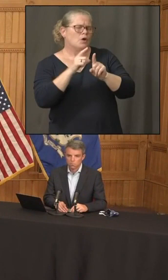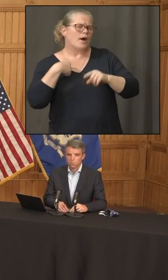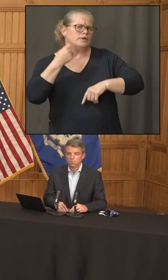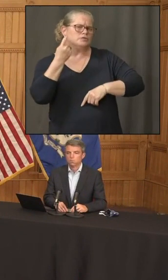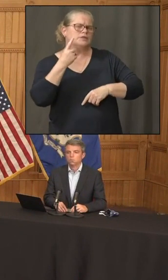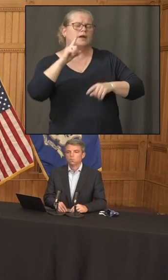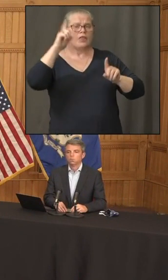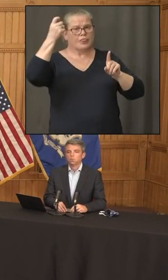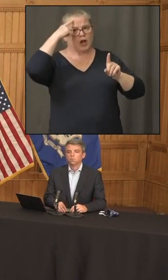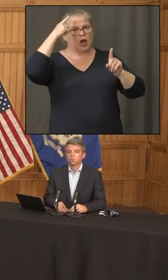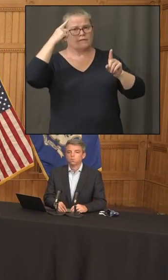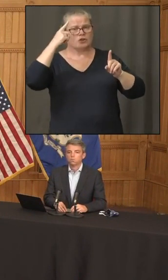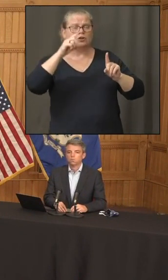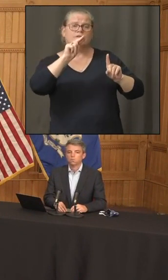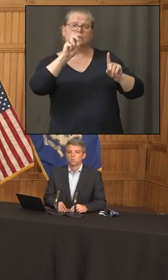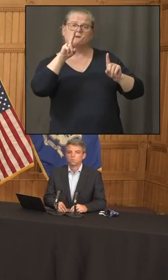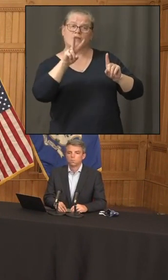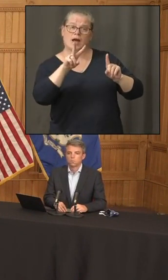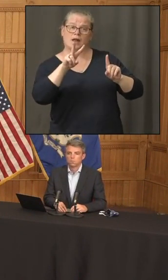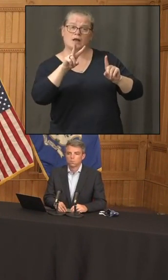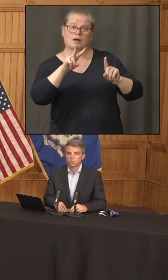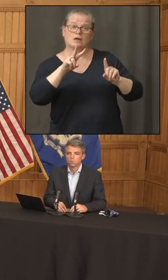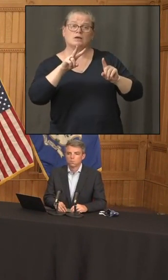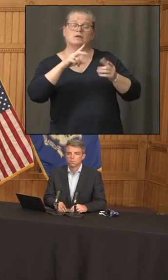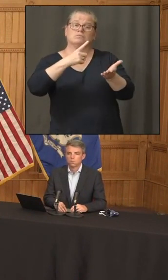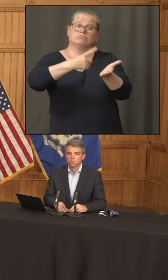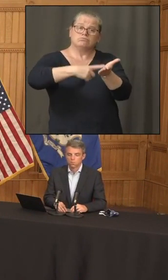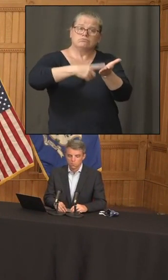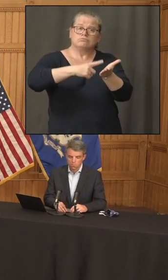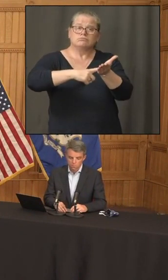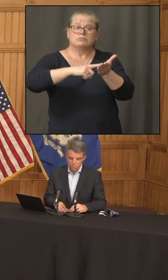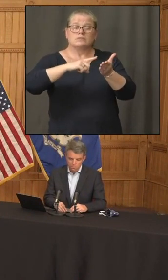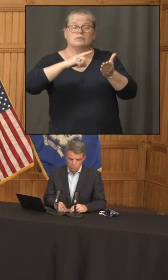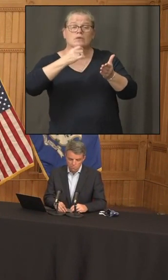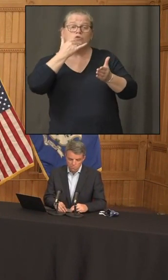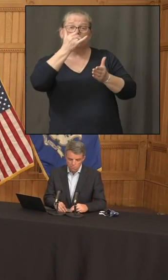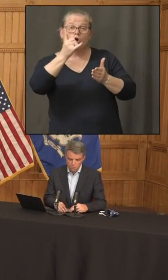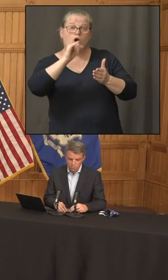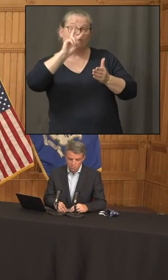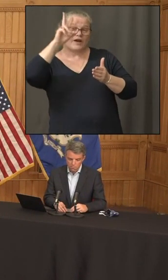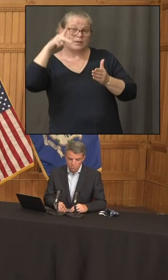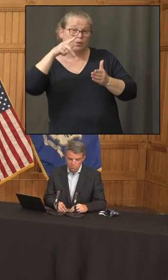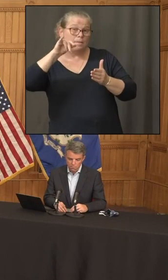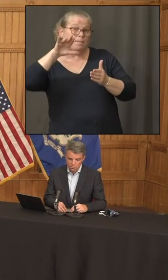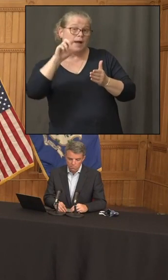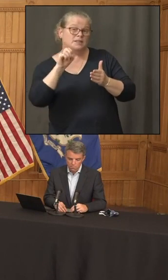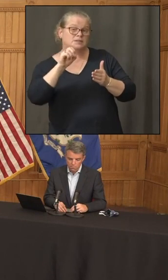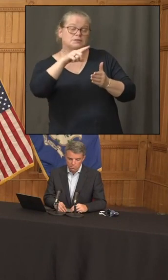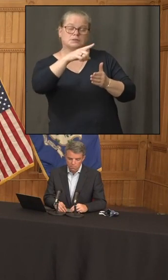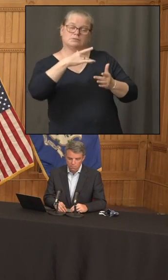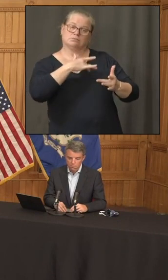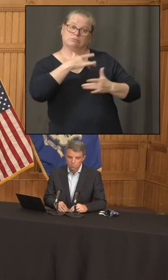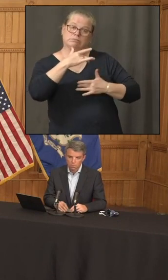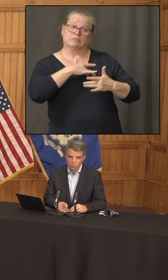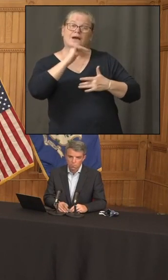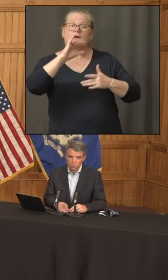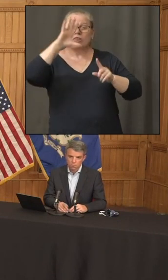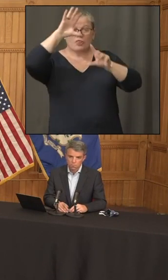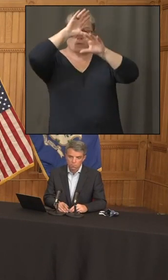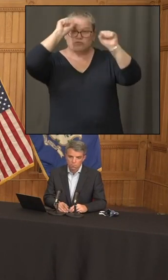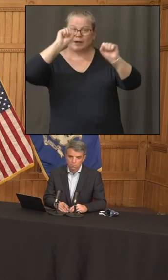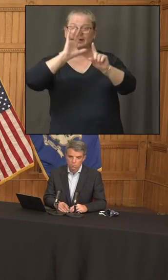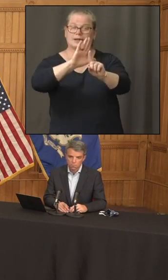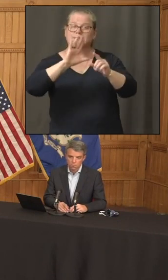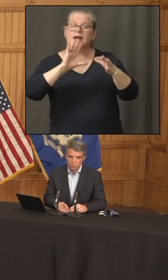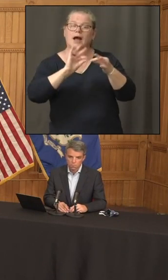concerns about the president's comments slowing down testing. And I wondered, are you concerned at all about